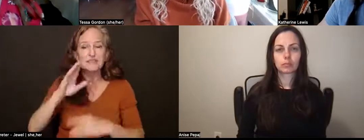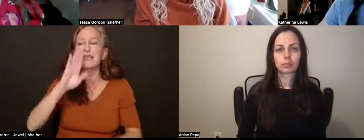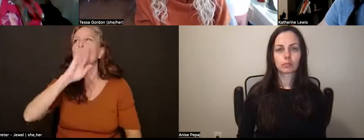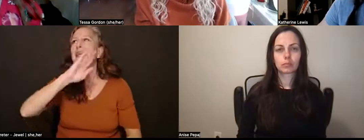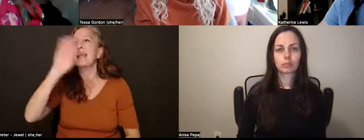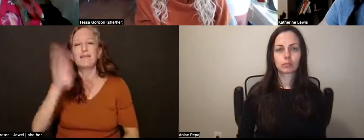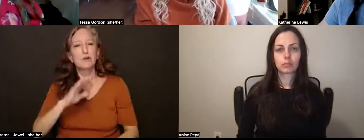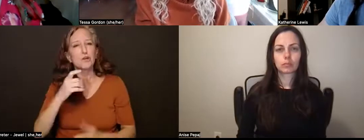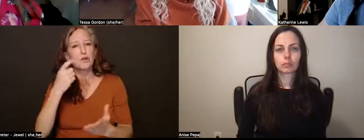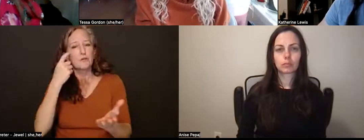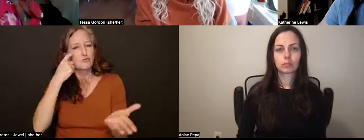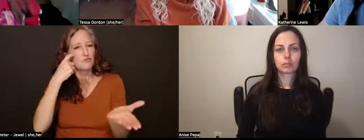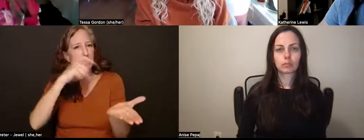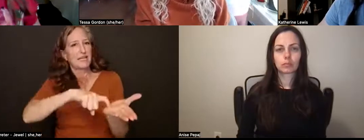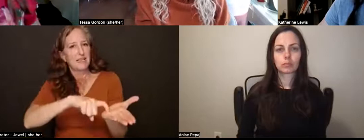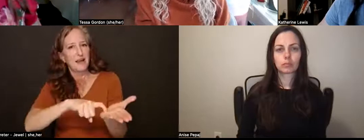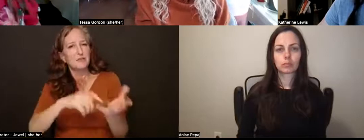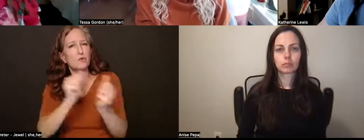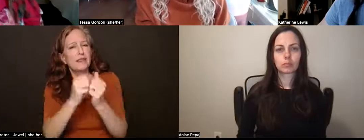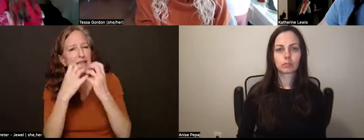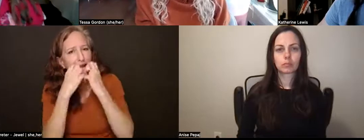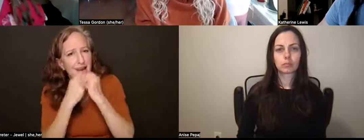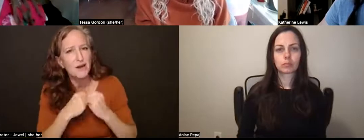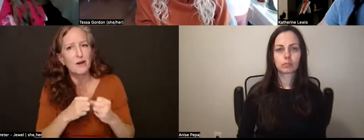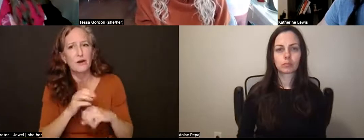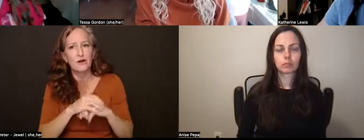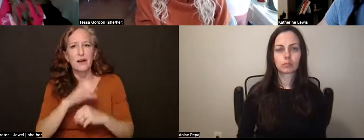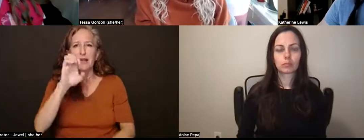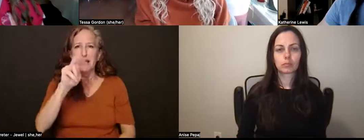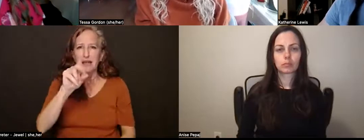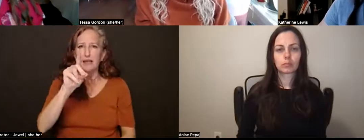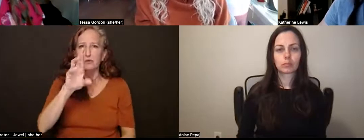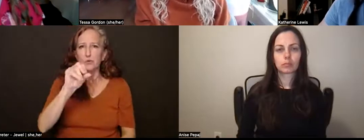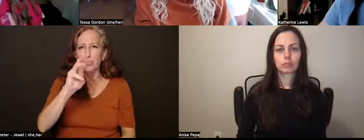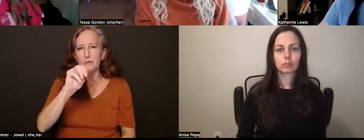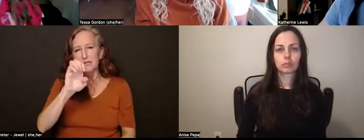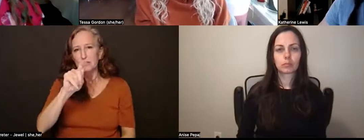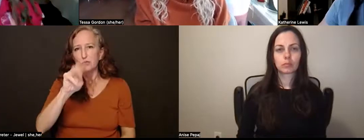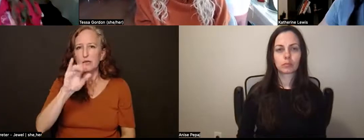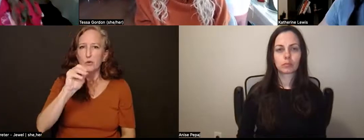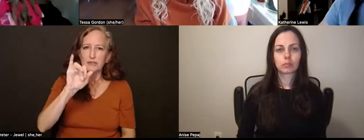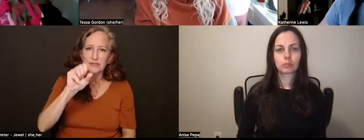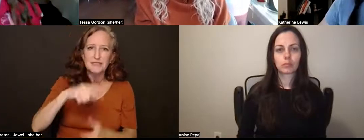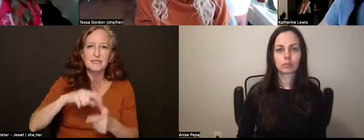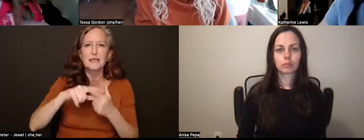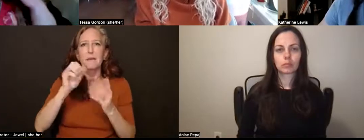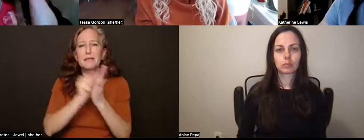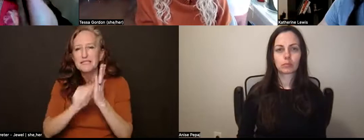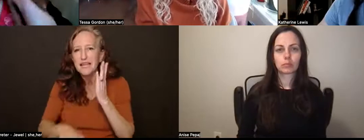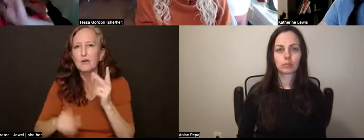with care. We've never been endometriosis, miscarriages, pregnancies,